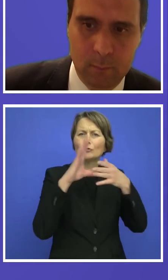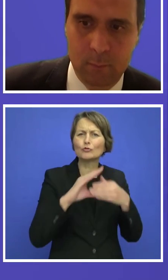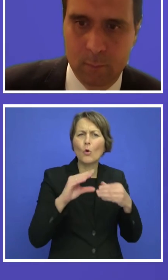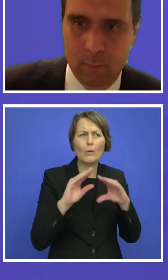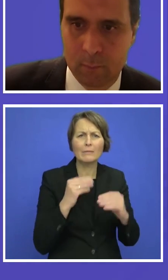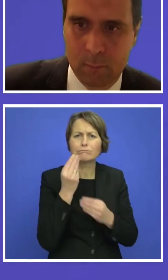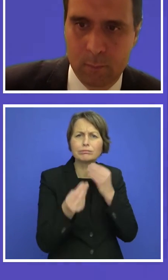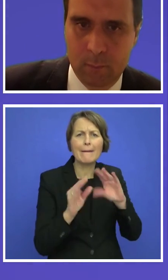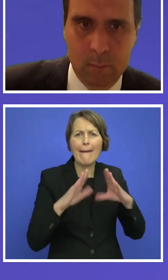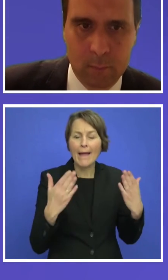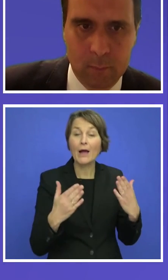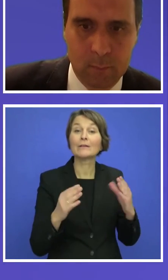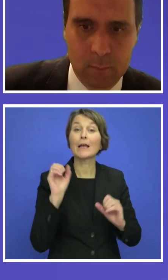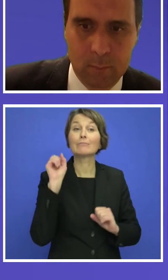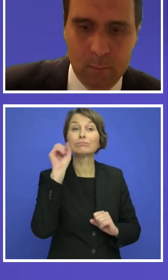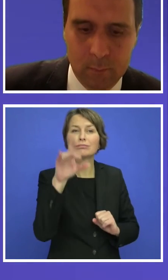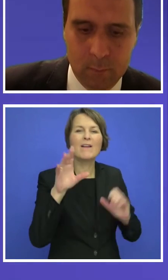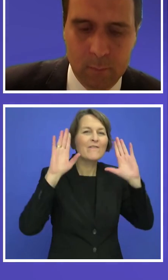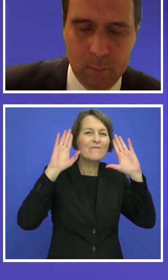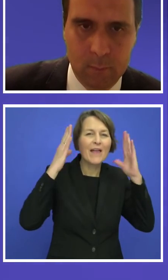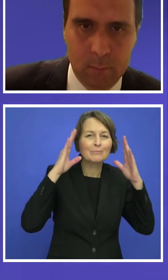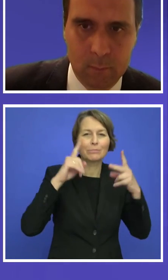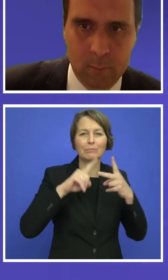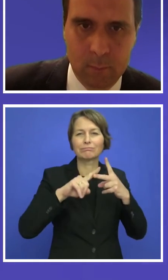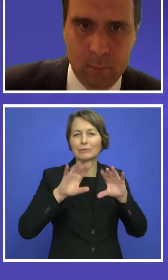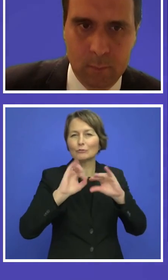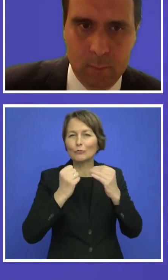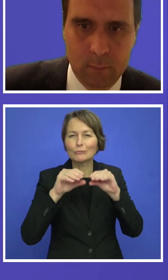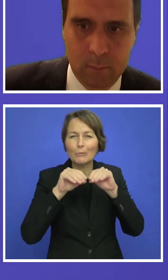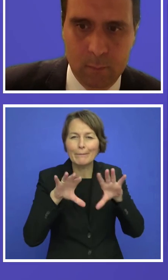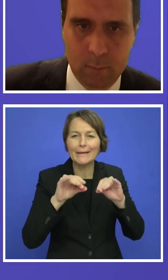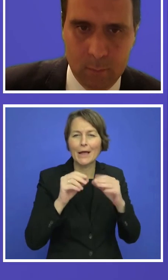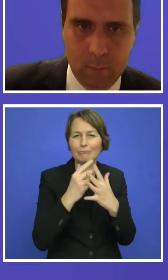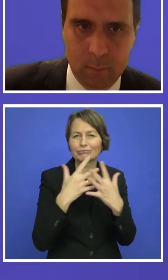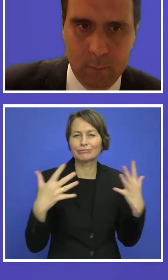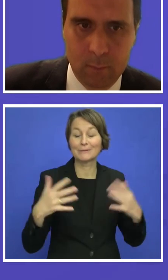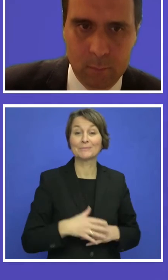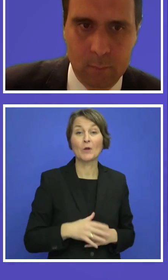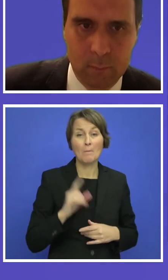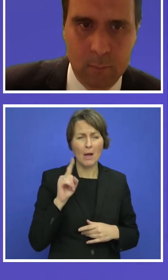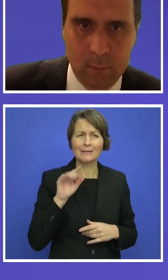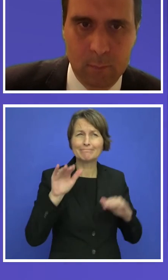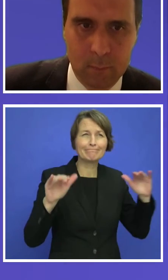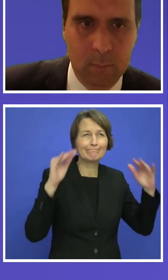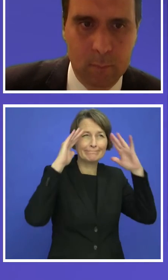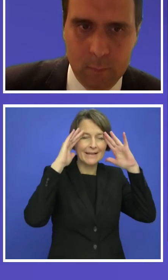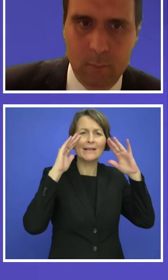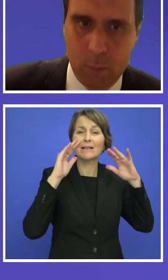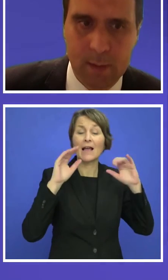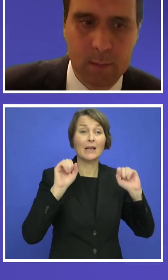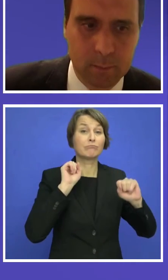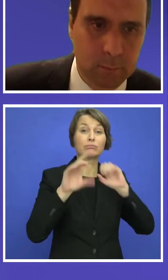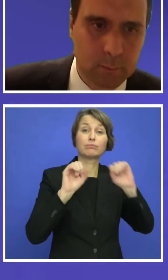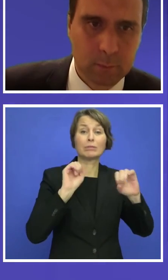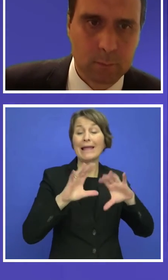need to engage people, and that is something that must be sustained all the time throughout the